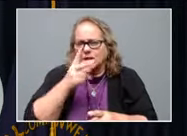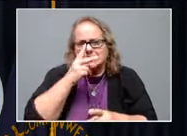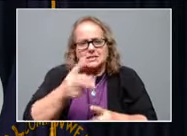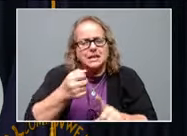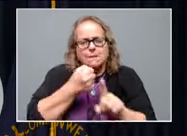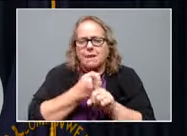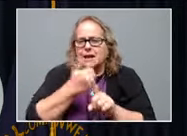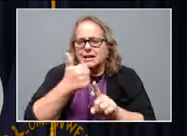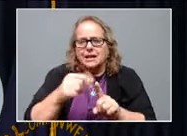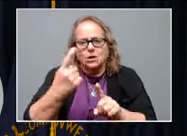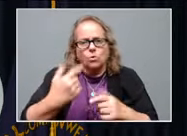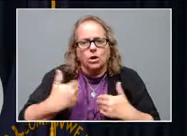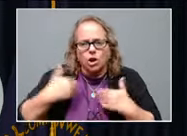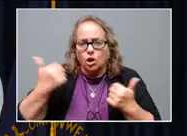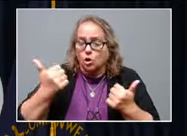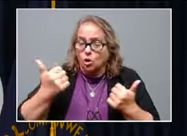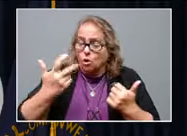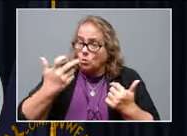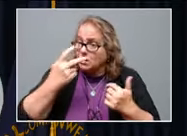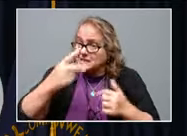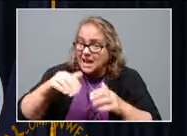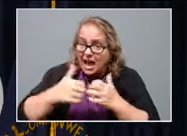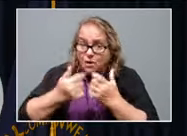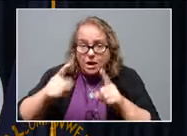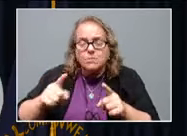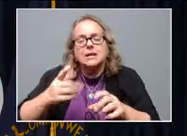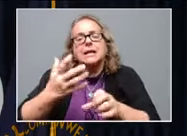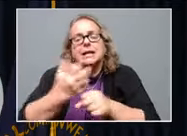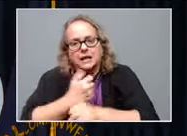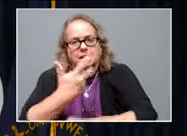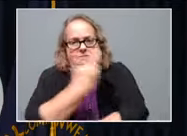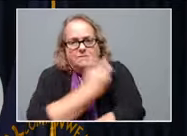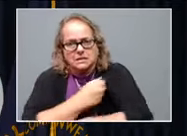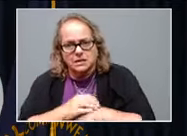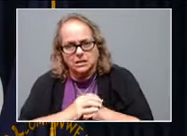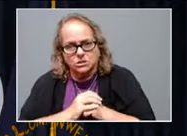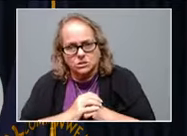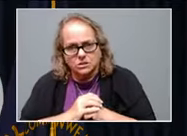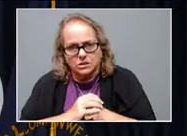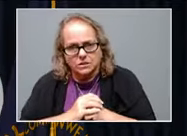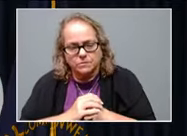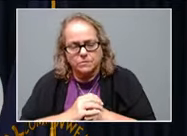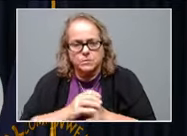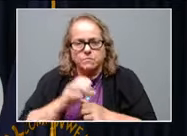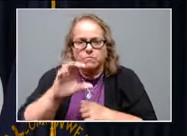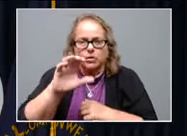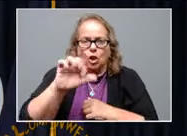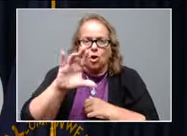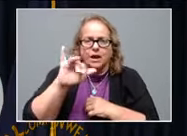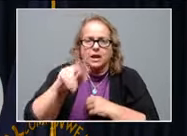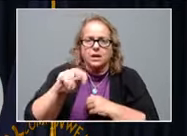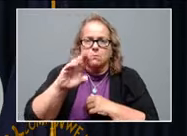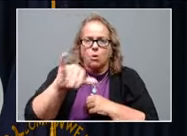that doesn't happen is to get them vaccinated. Corinne Boyer, WEKU.